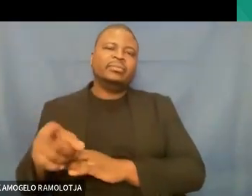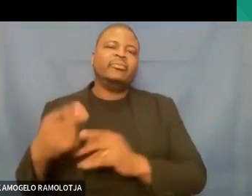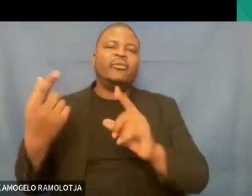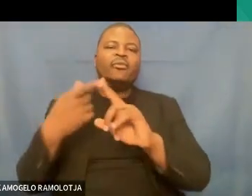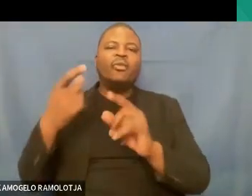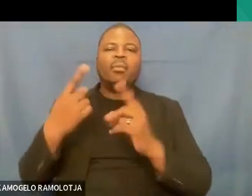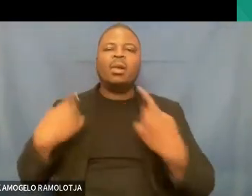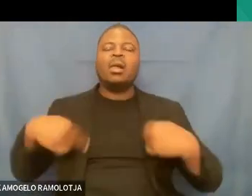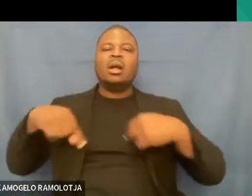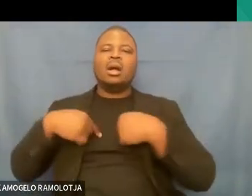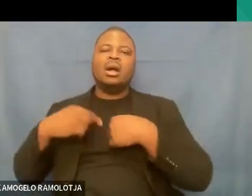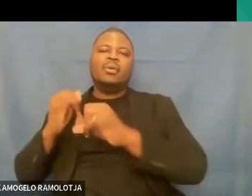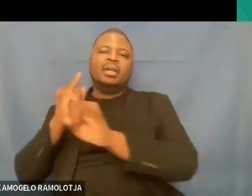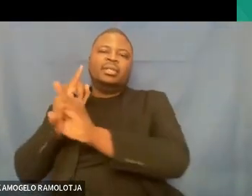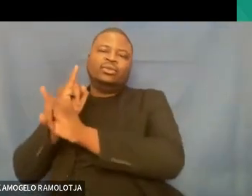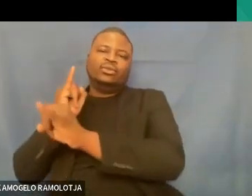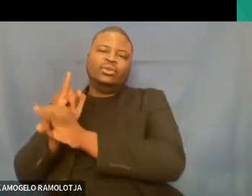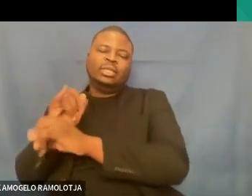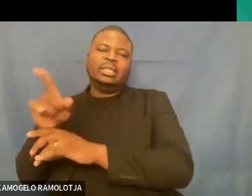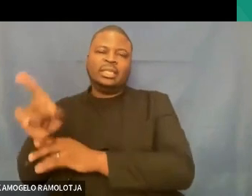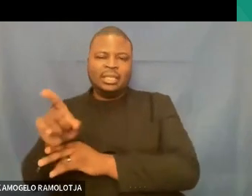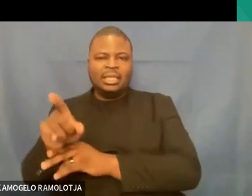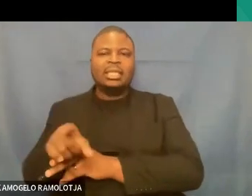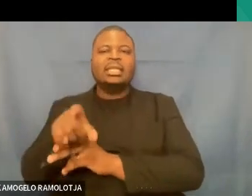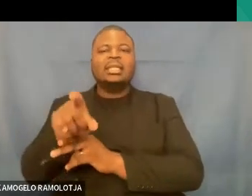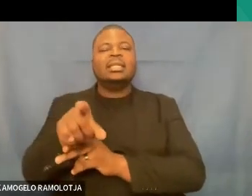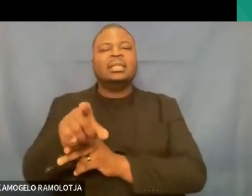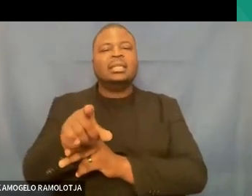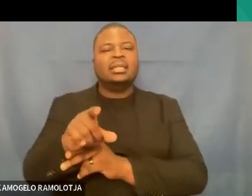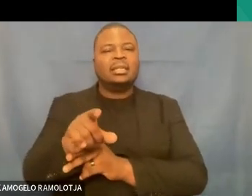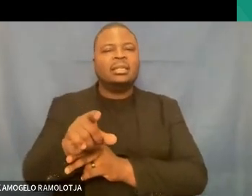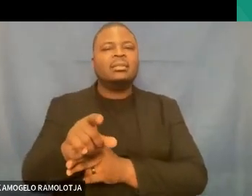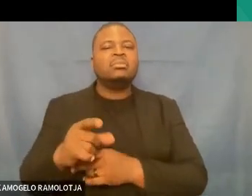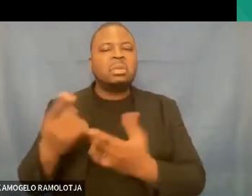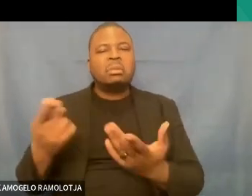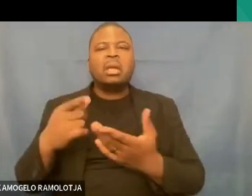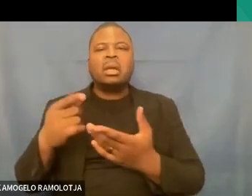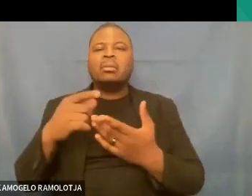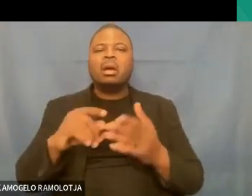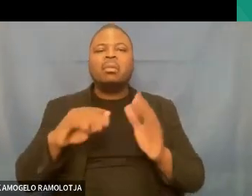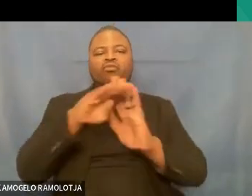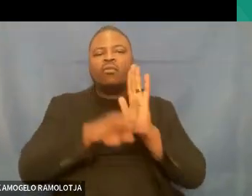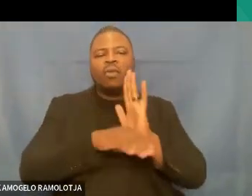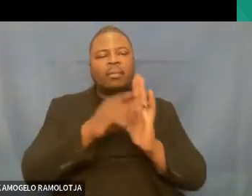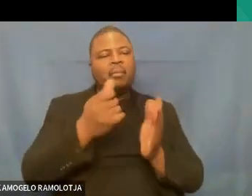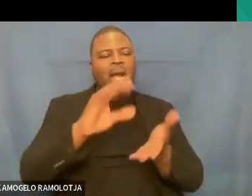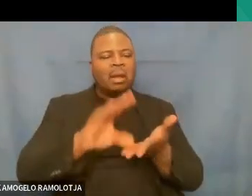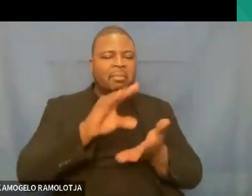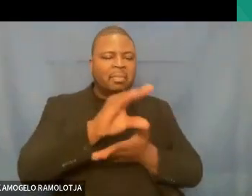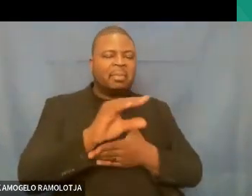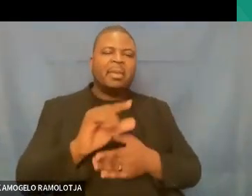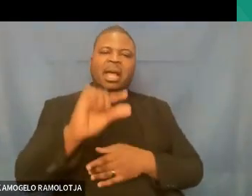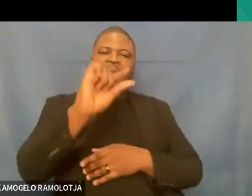institutions. And we must also face the chronic underfunding for these programs.